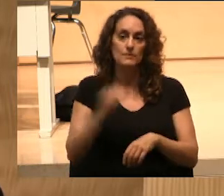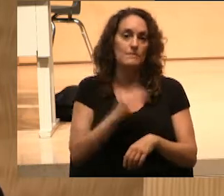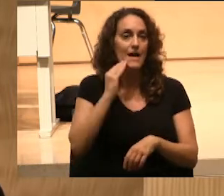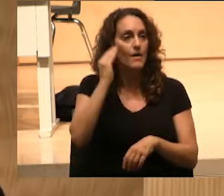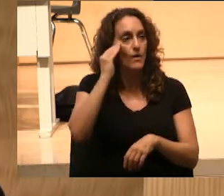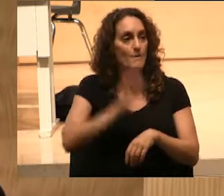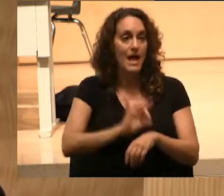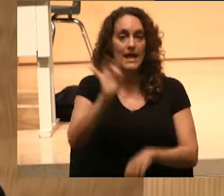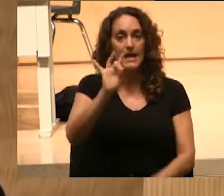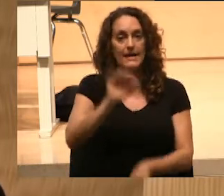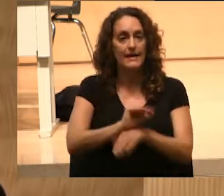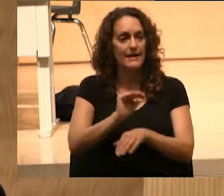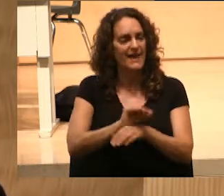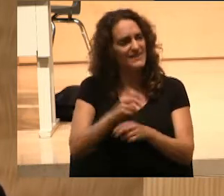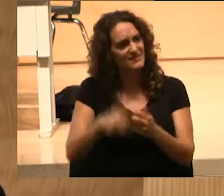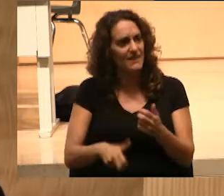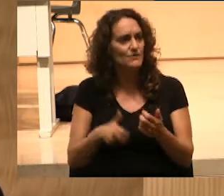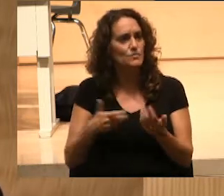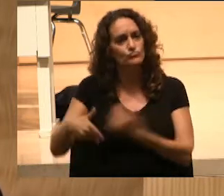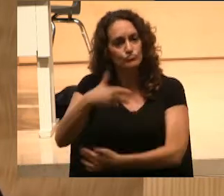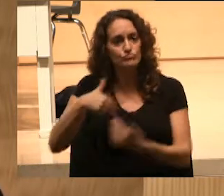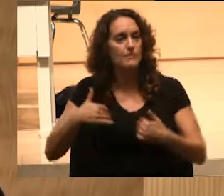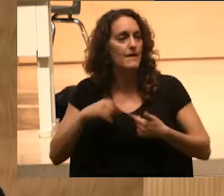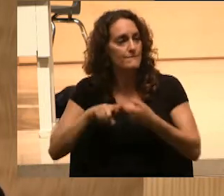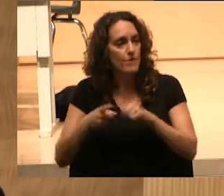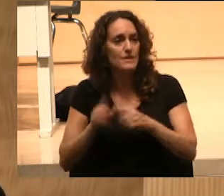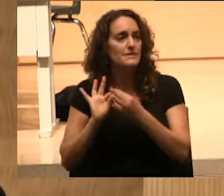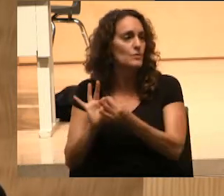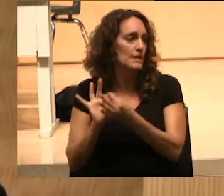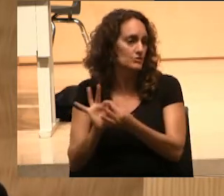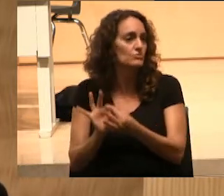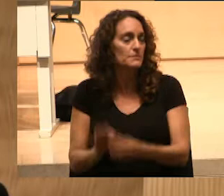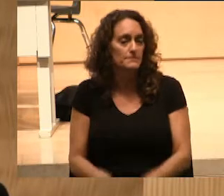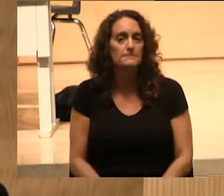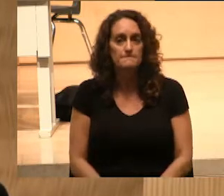and it was really tough to have friends and relationships.